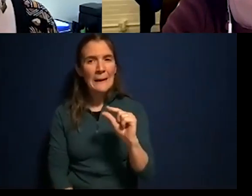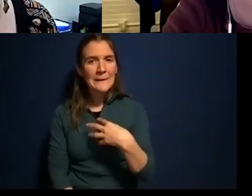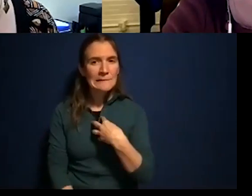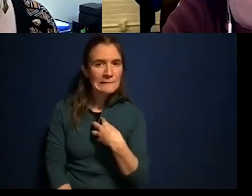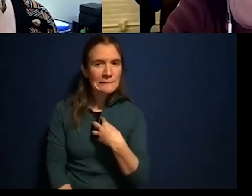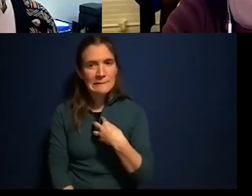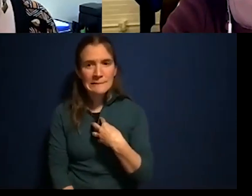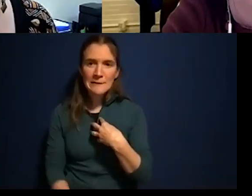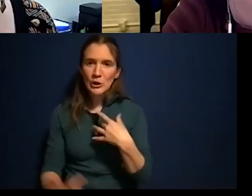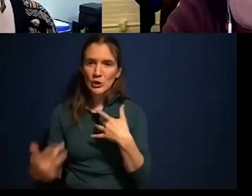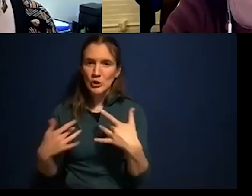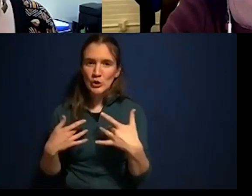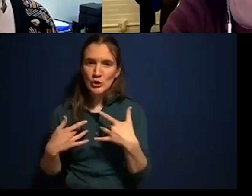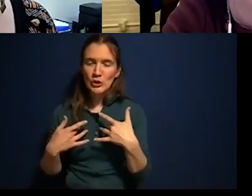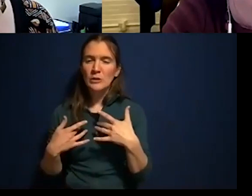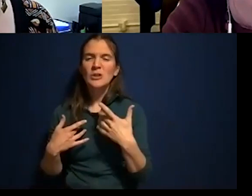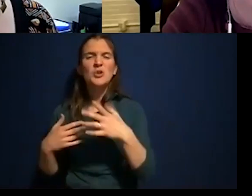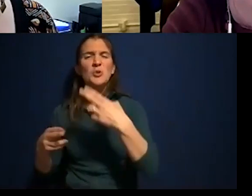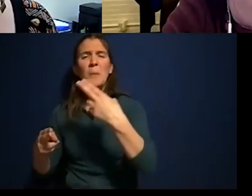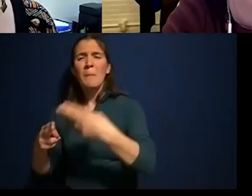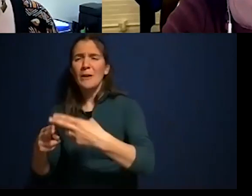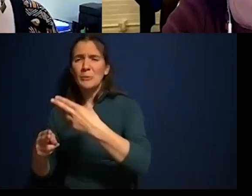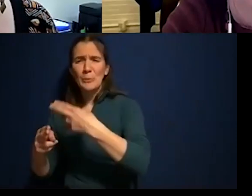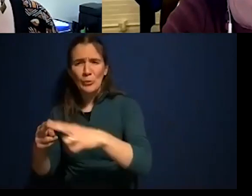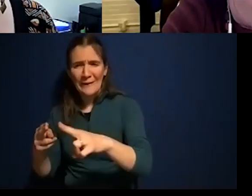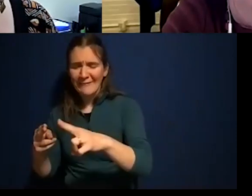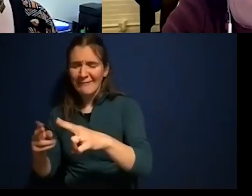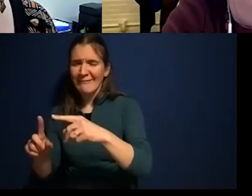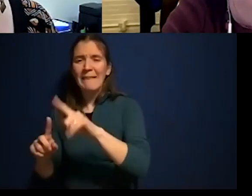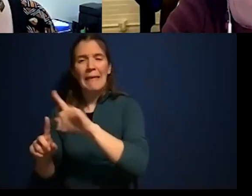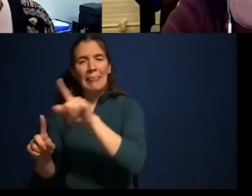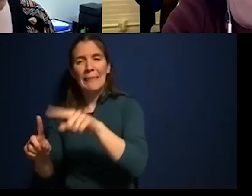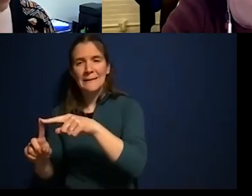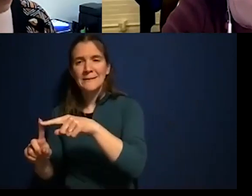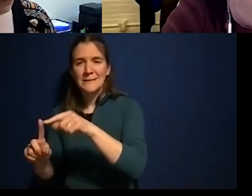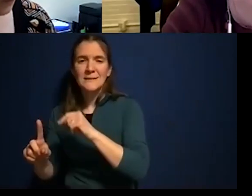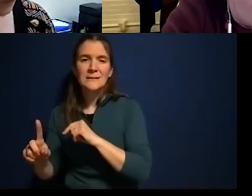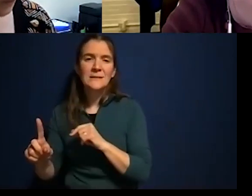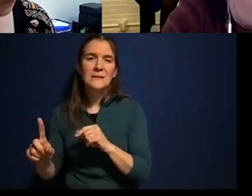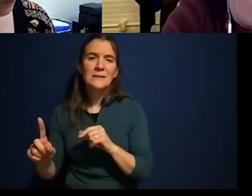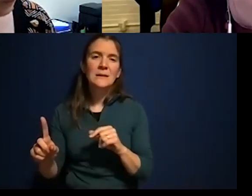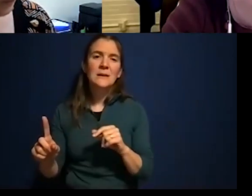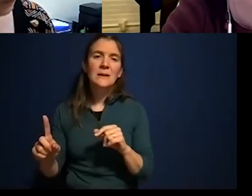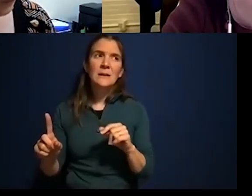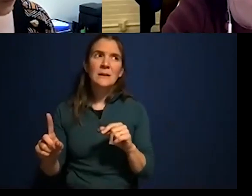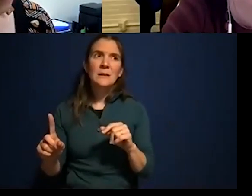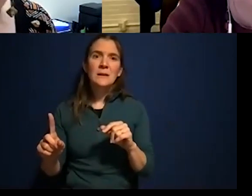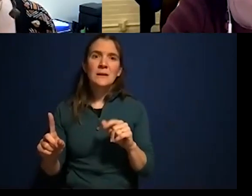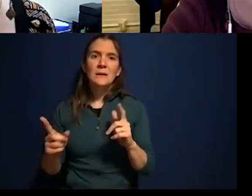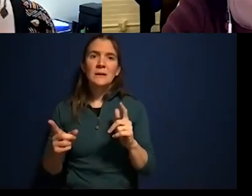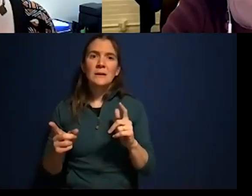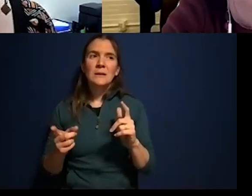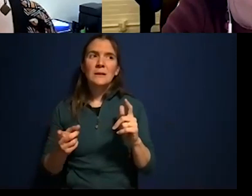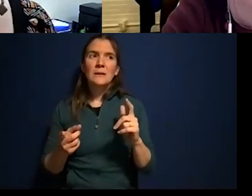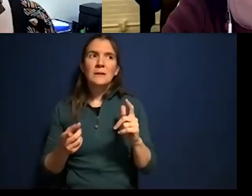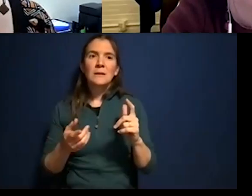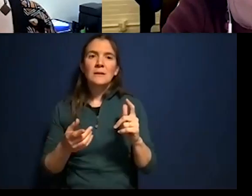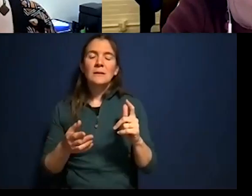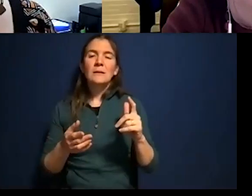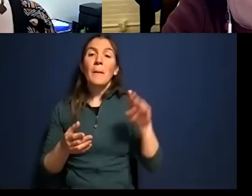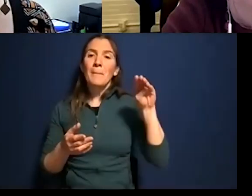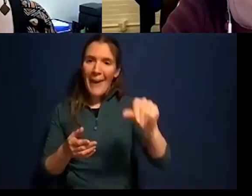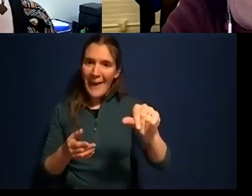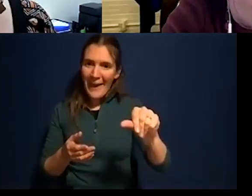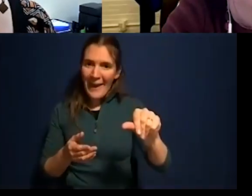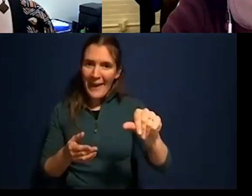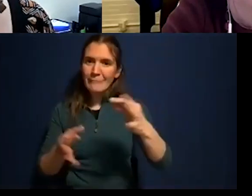is that, and you touched on this, I think, Elizabeth, that the salaries or compensation for the